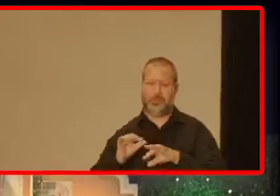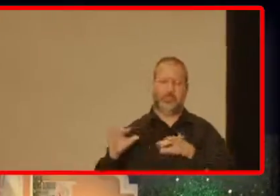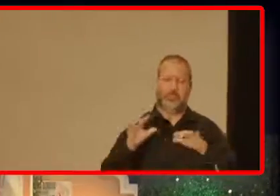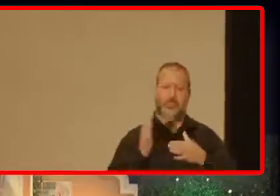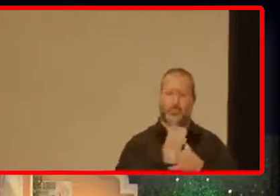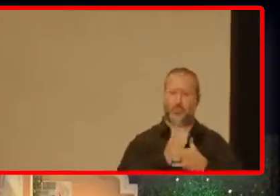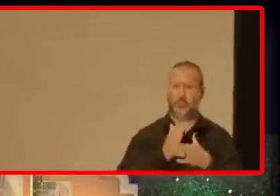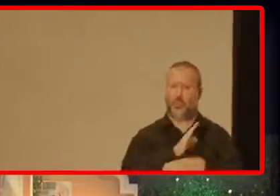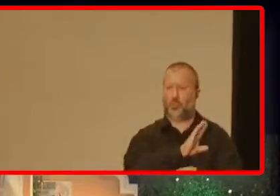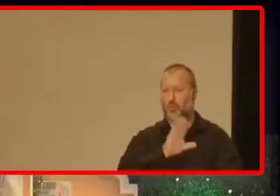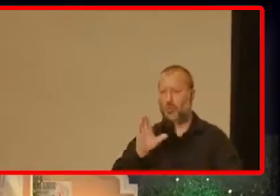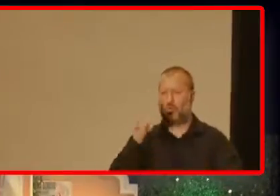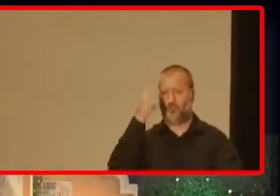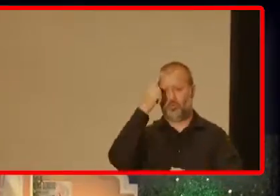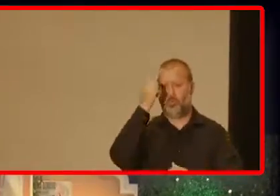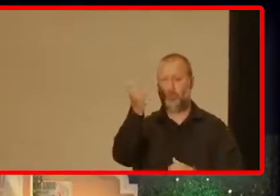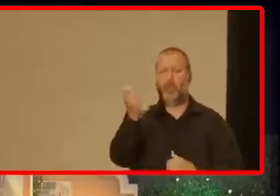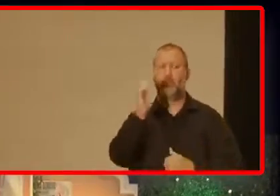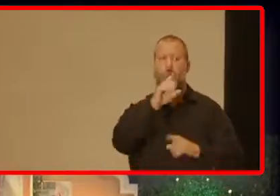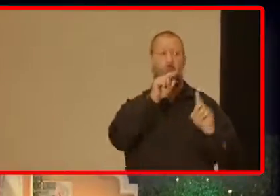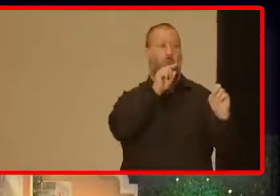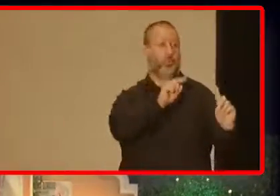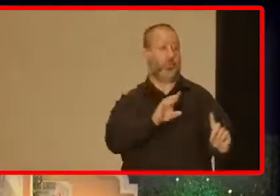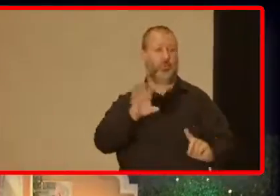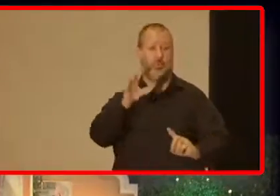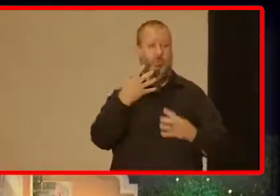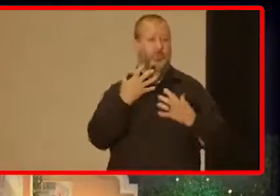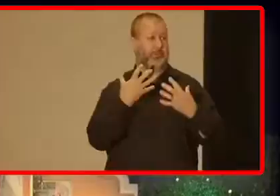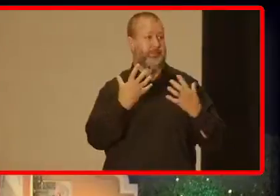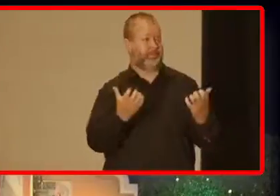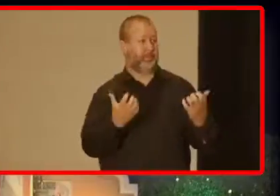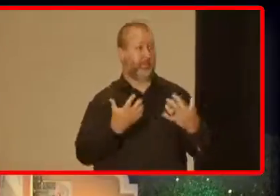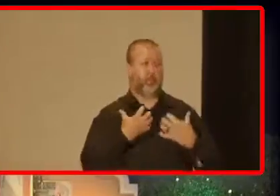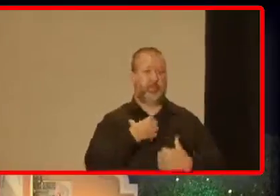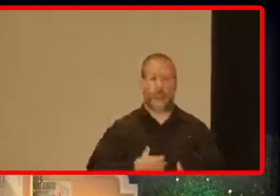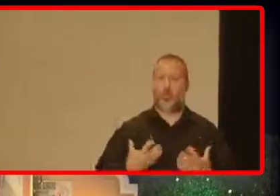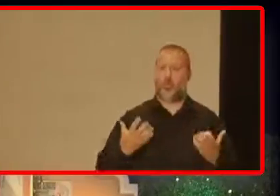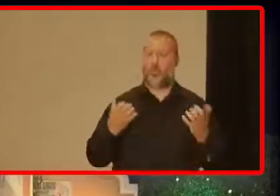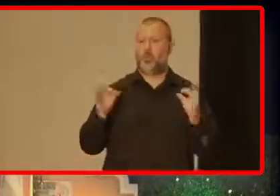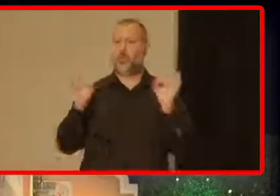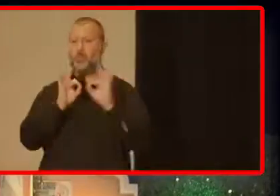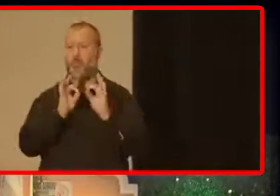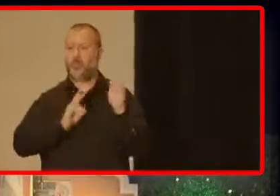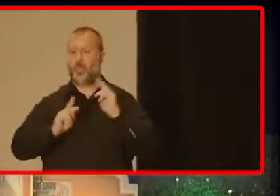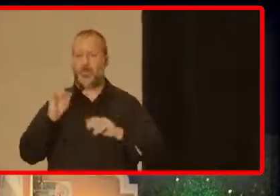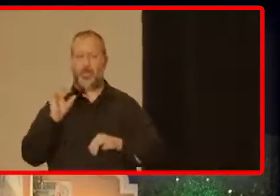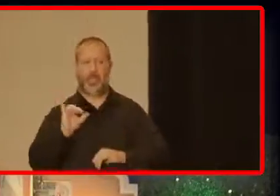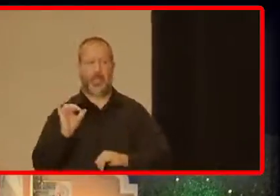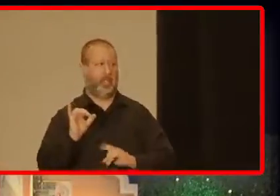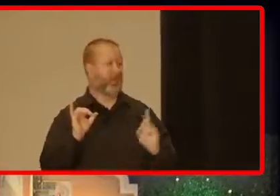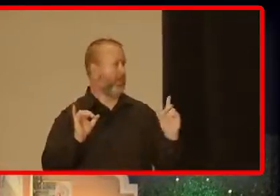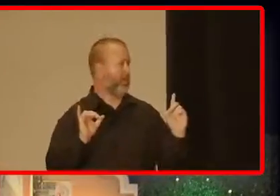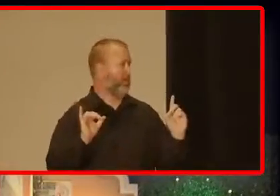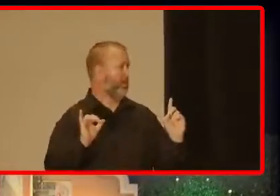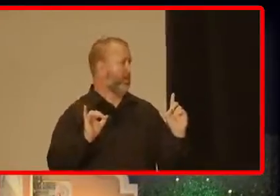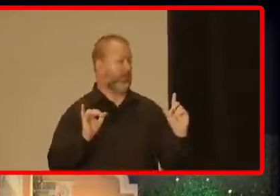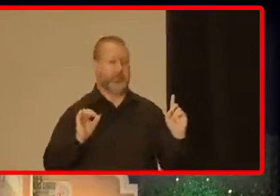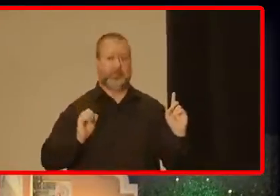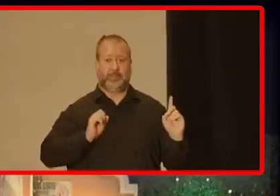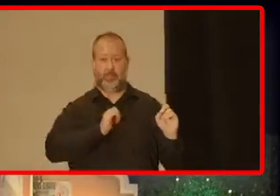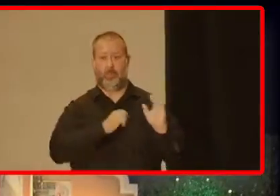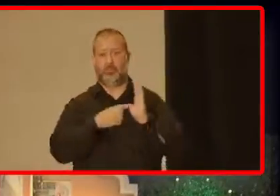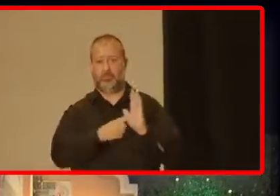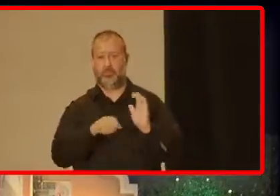sharing your dreams, your goals, your desires, and the importance of having folks like are behind me step up